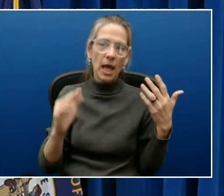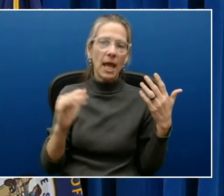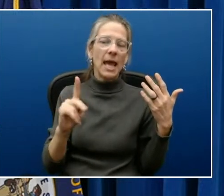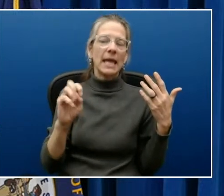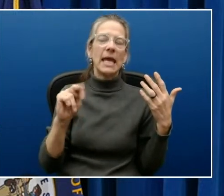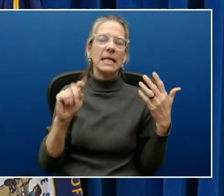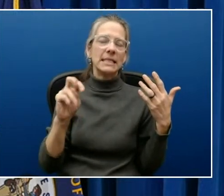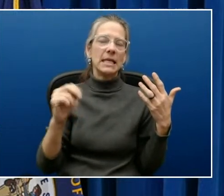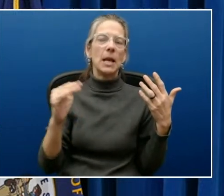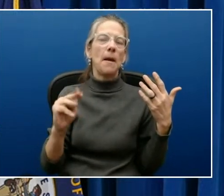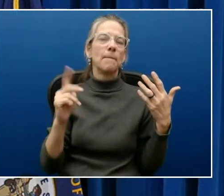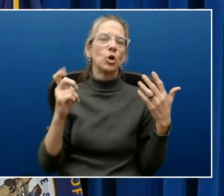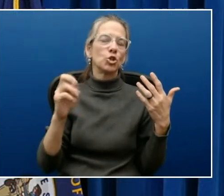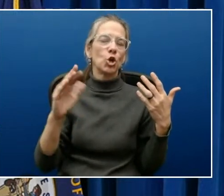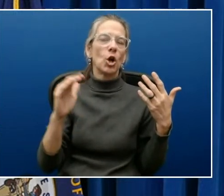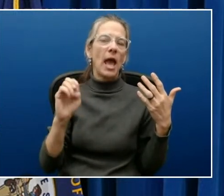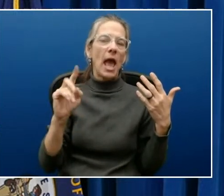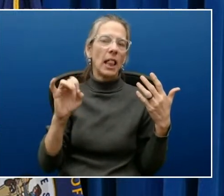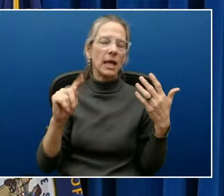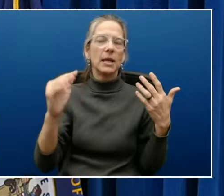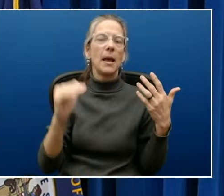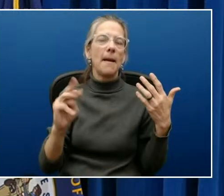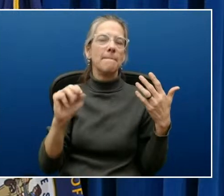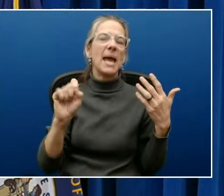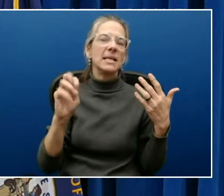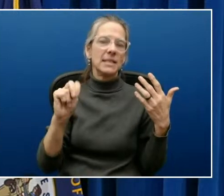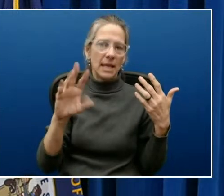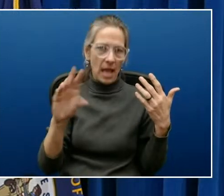Mercer, Elliott, and Mason counties.